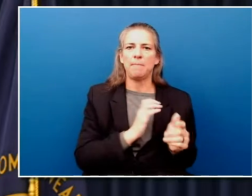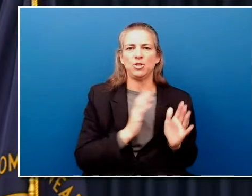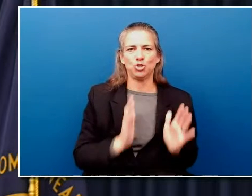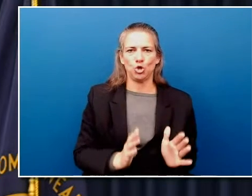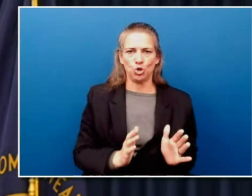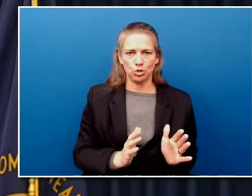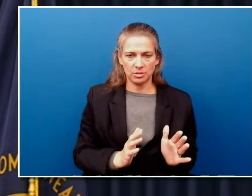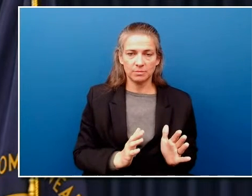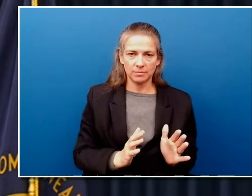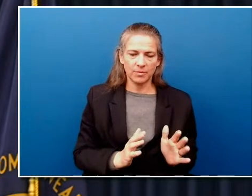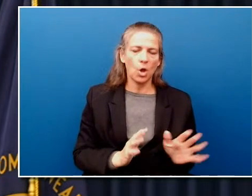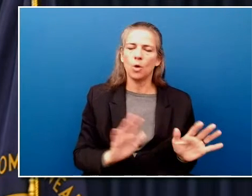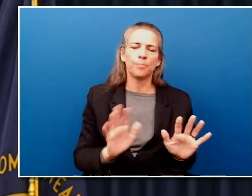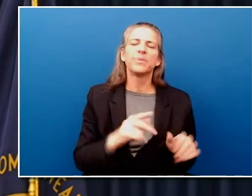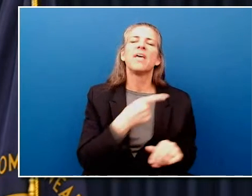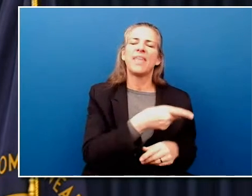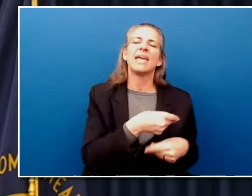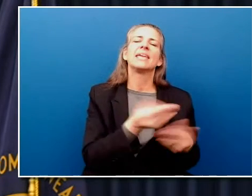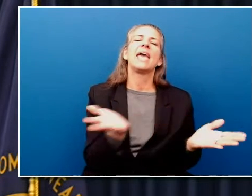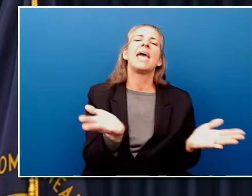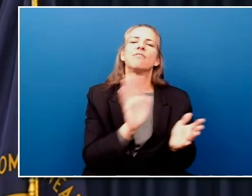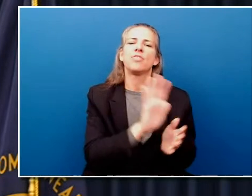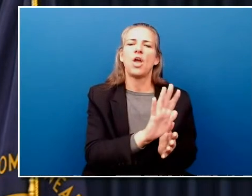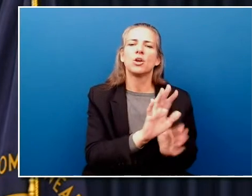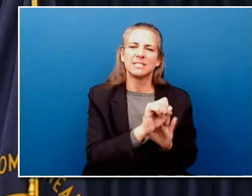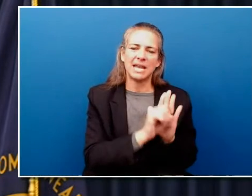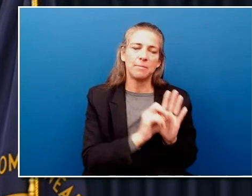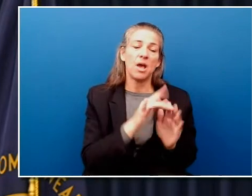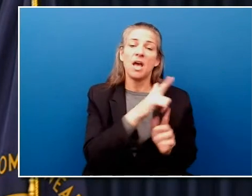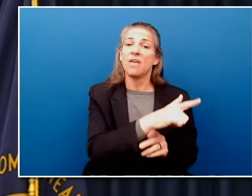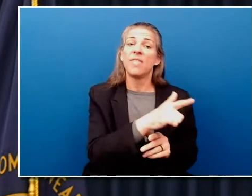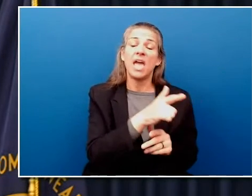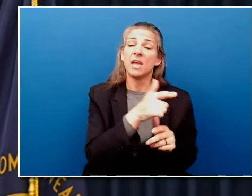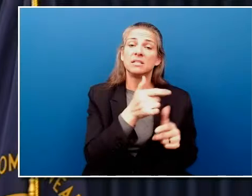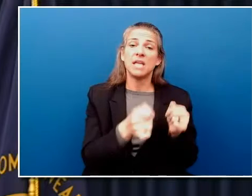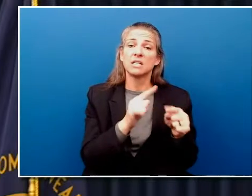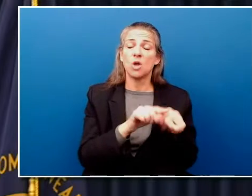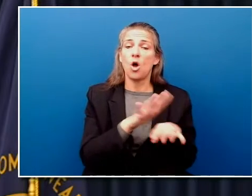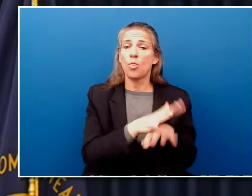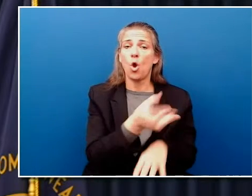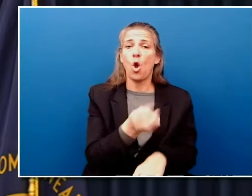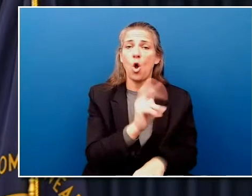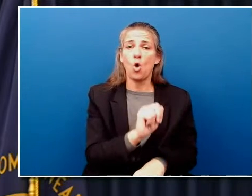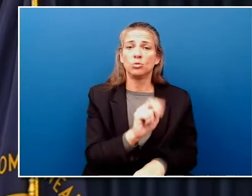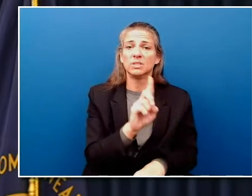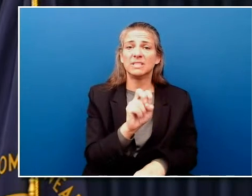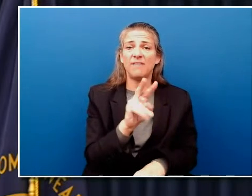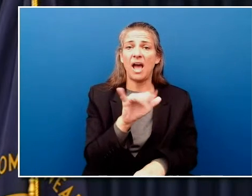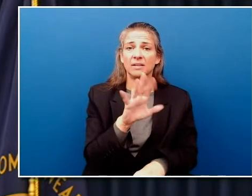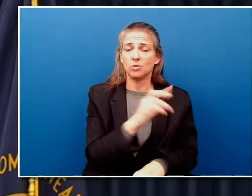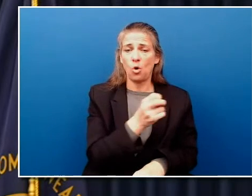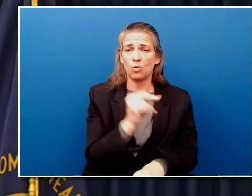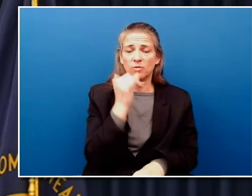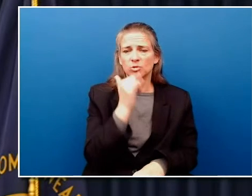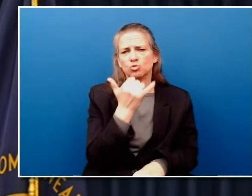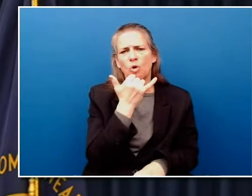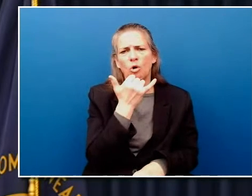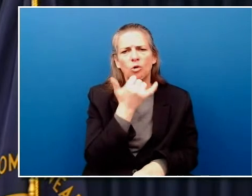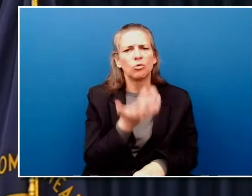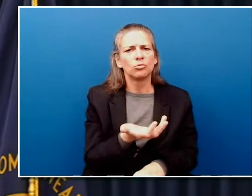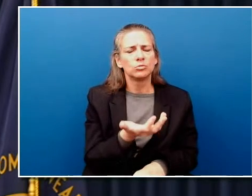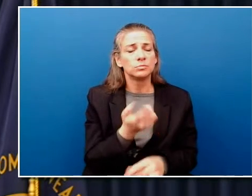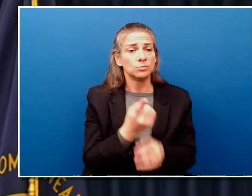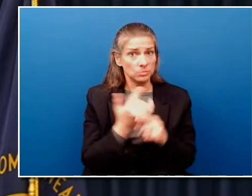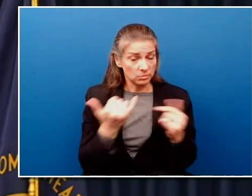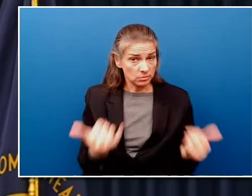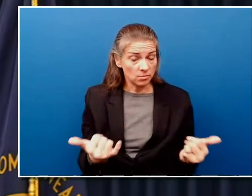insisted on texting each other on their own devices. That's wrong. So right now, what the